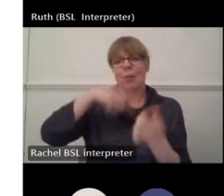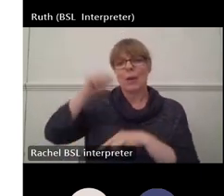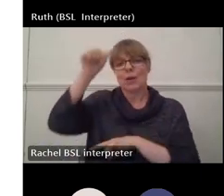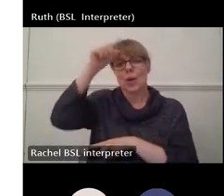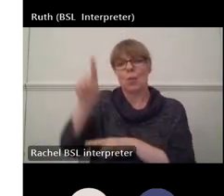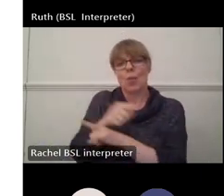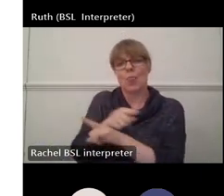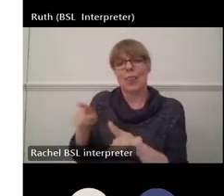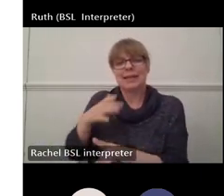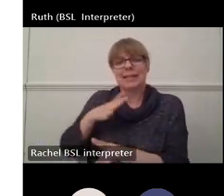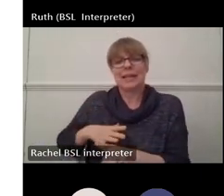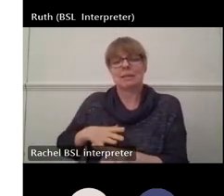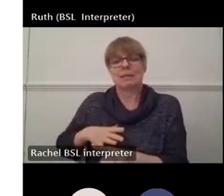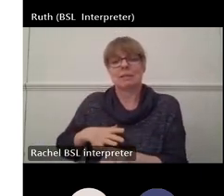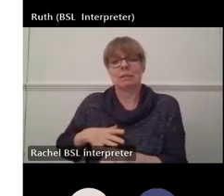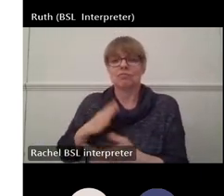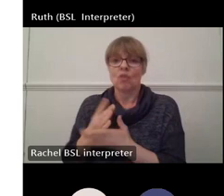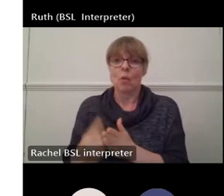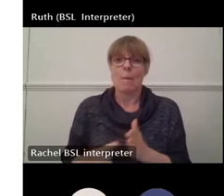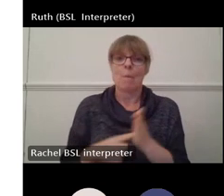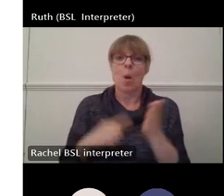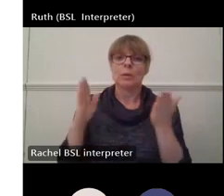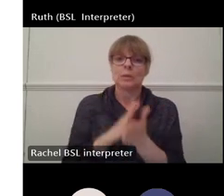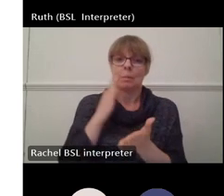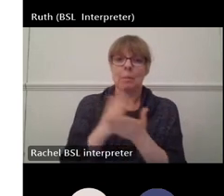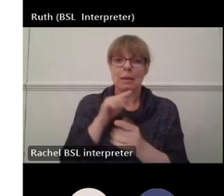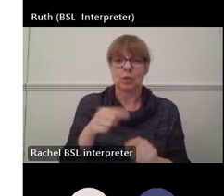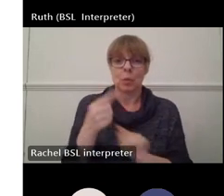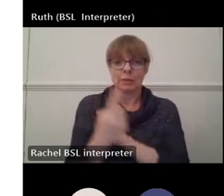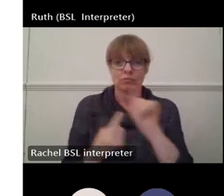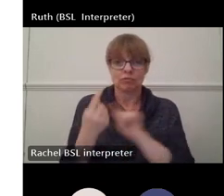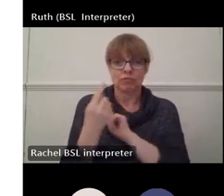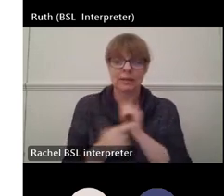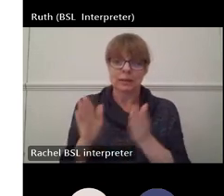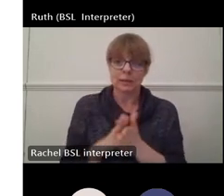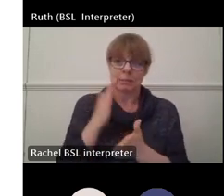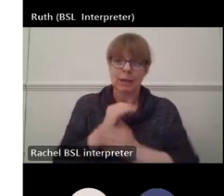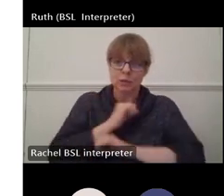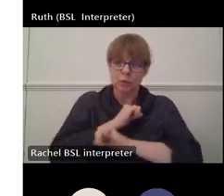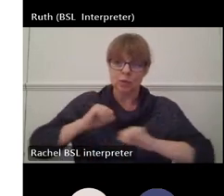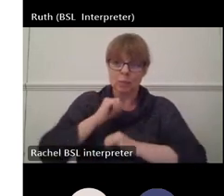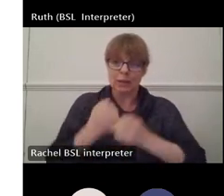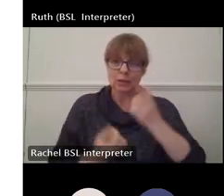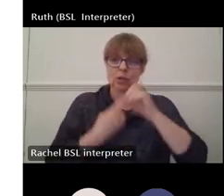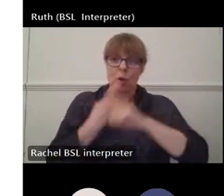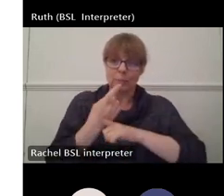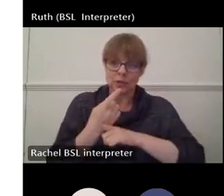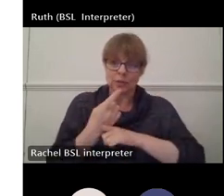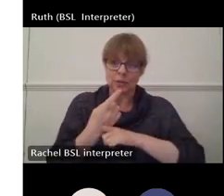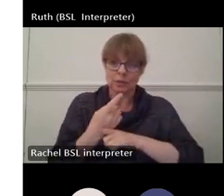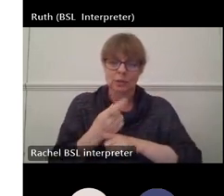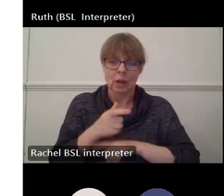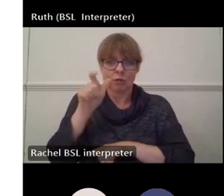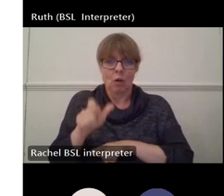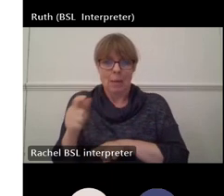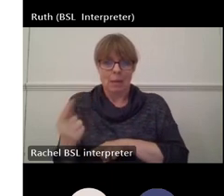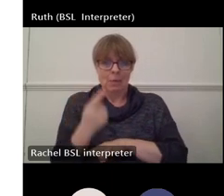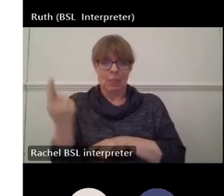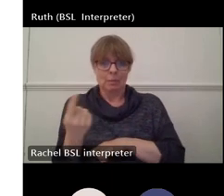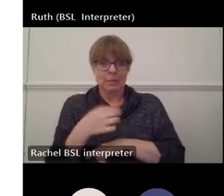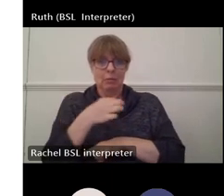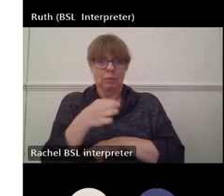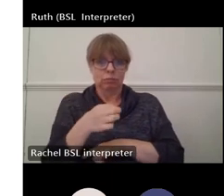of these events we ensure that there are space and opportunities to hear from the people that are making the difference, as opposed to what